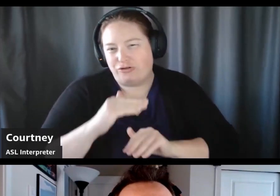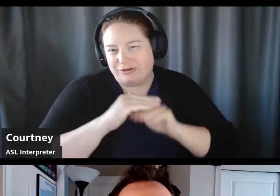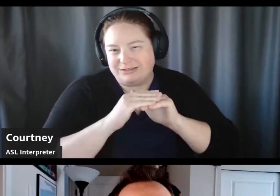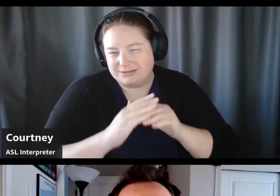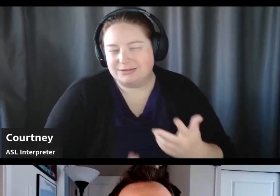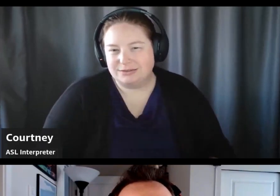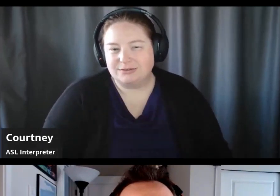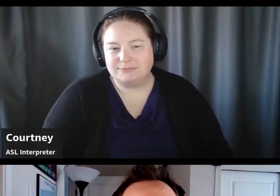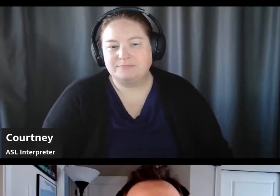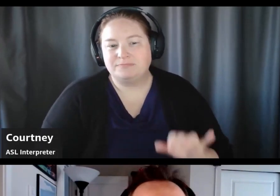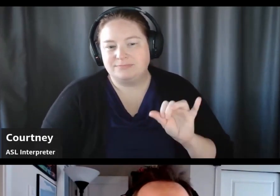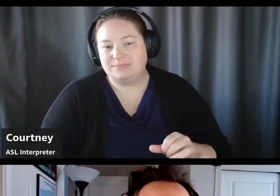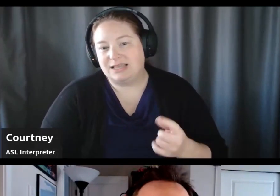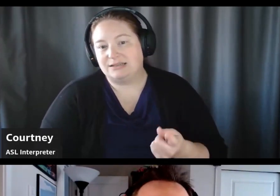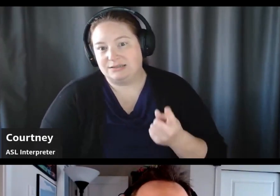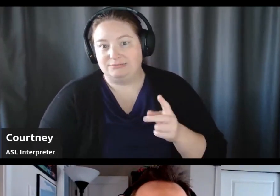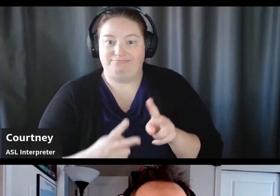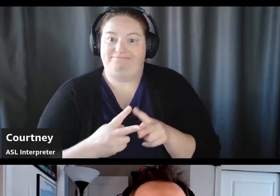inherent features of StackSets.